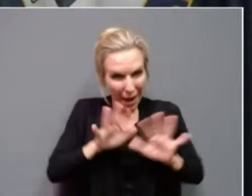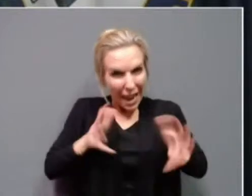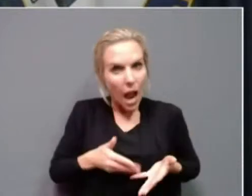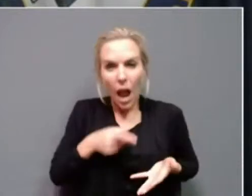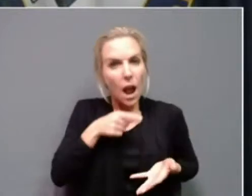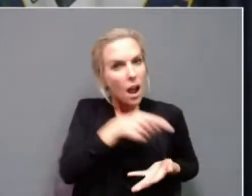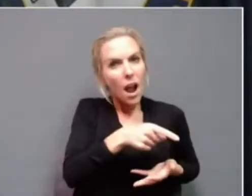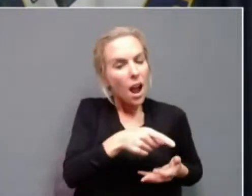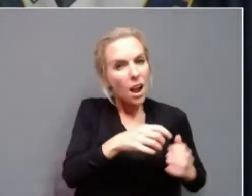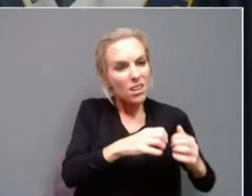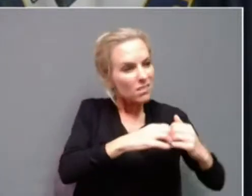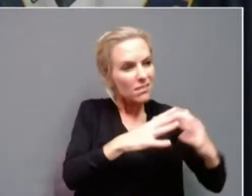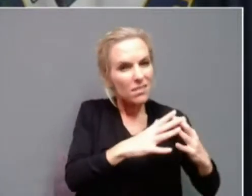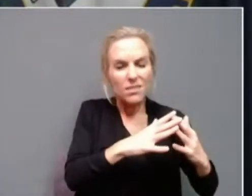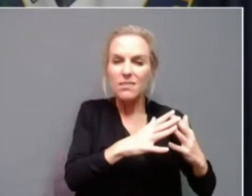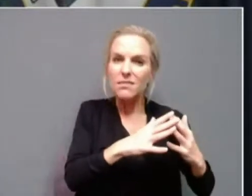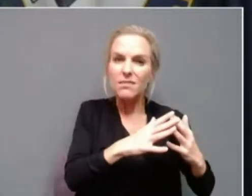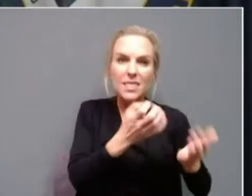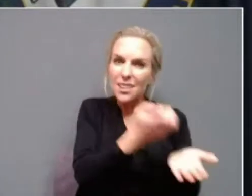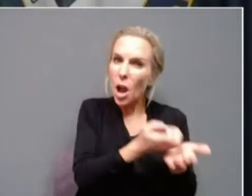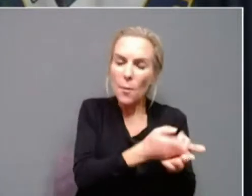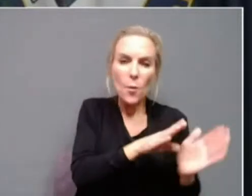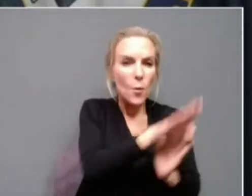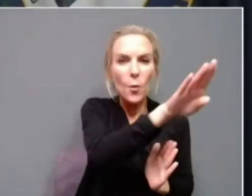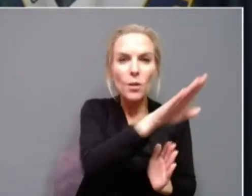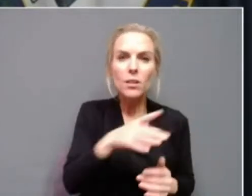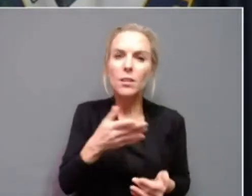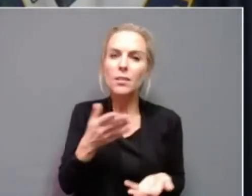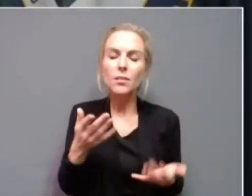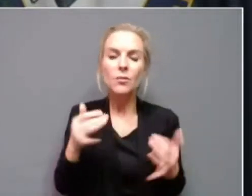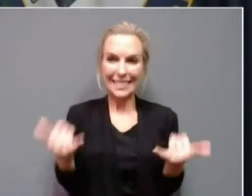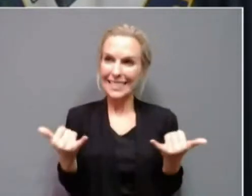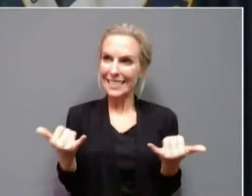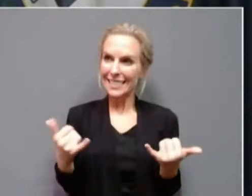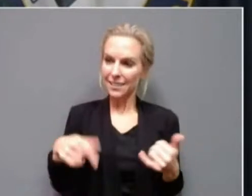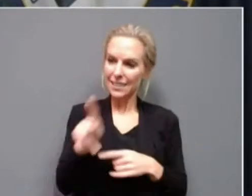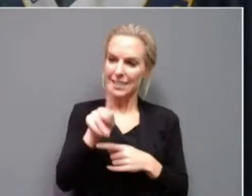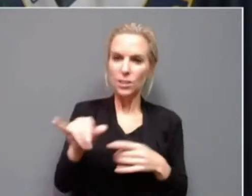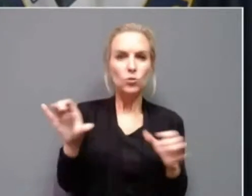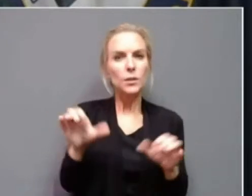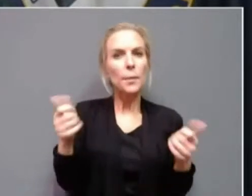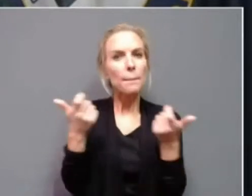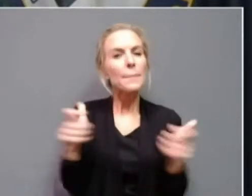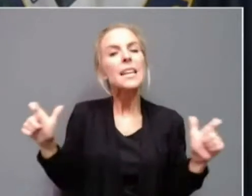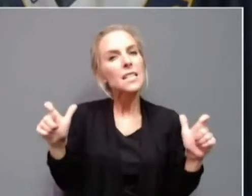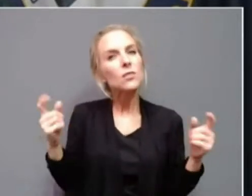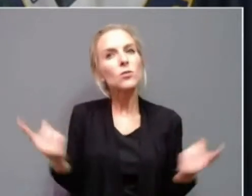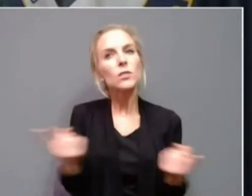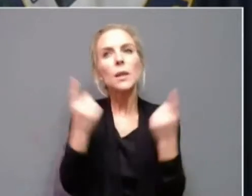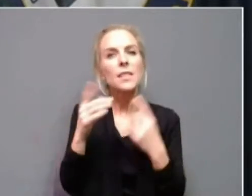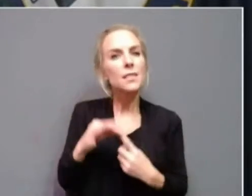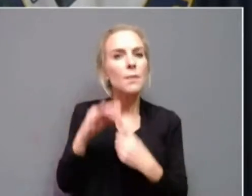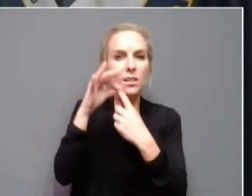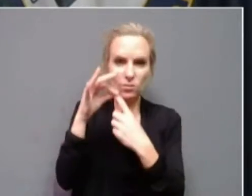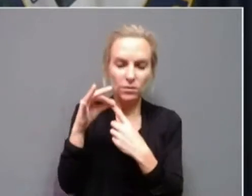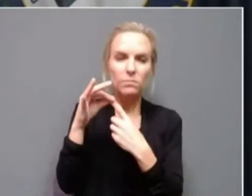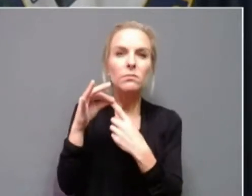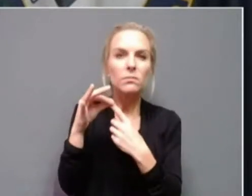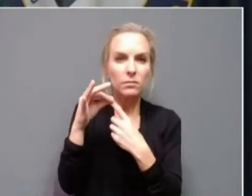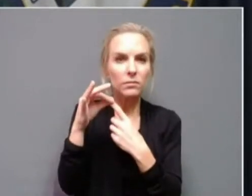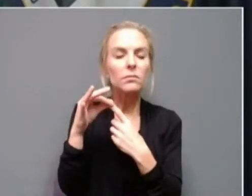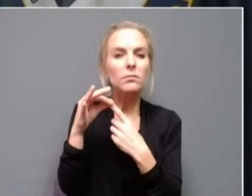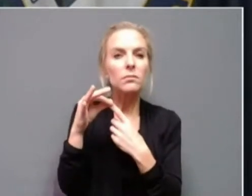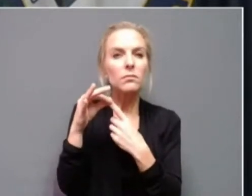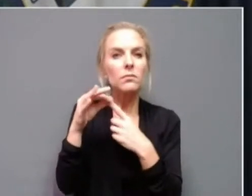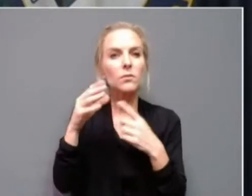moving forward, us, right here in Kentucky, to be something big, to be something special, to never be looked down